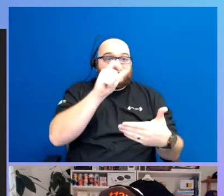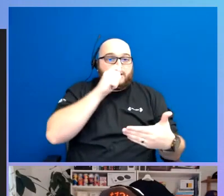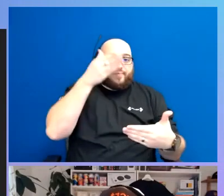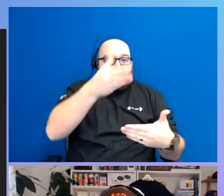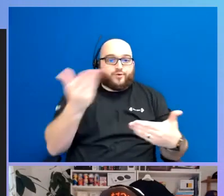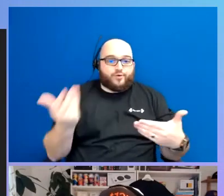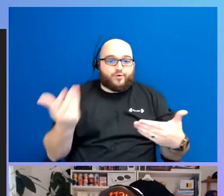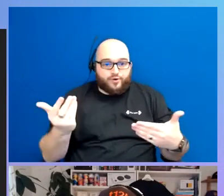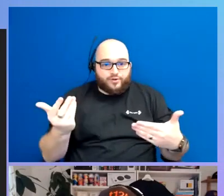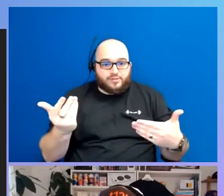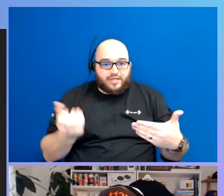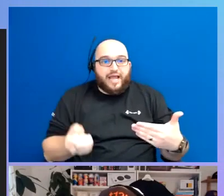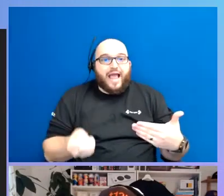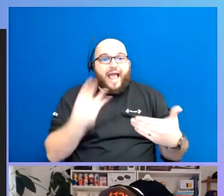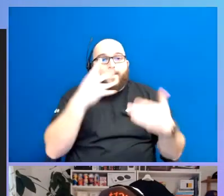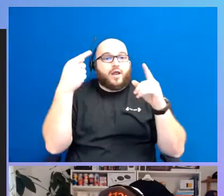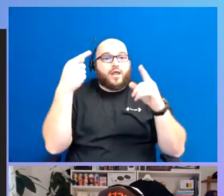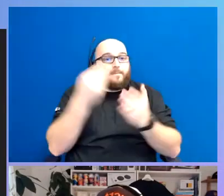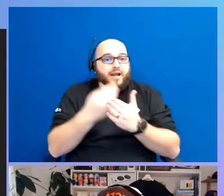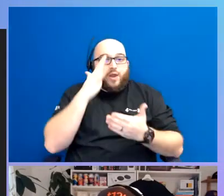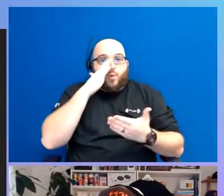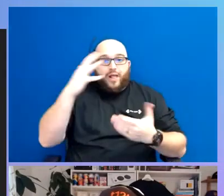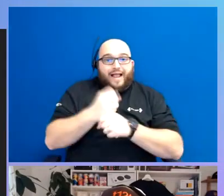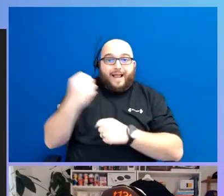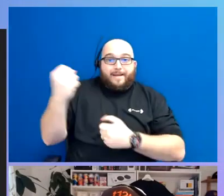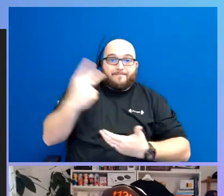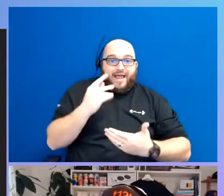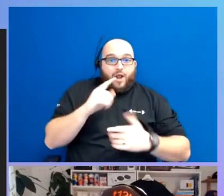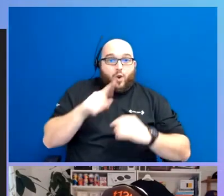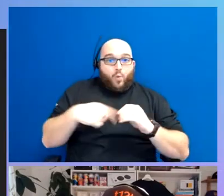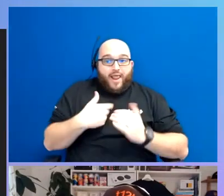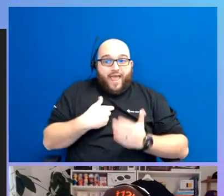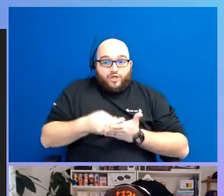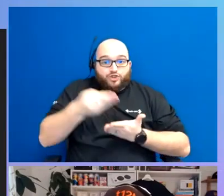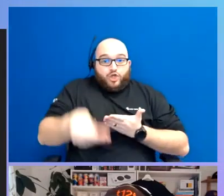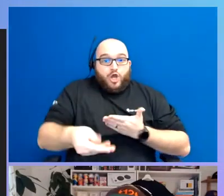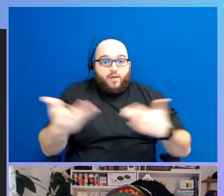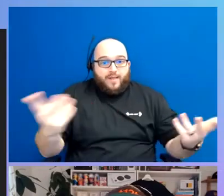kroner will I get back when I shop the next time?